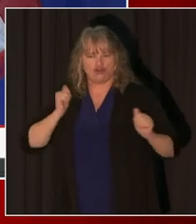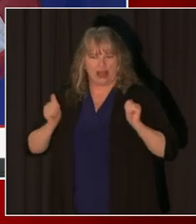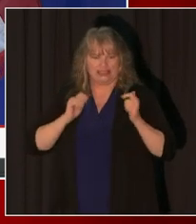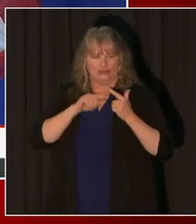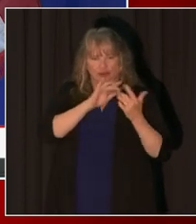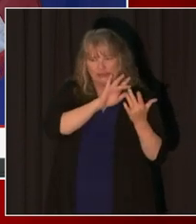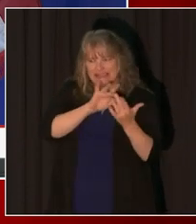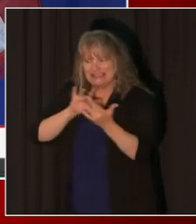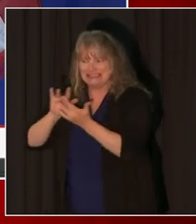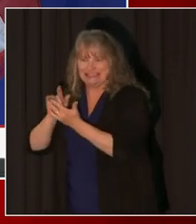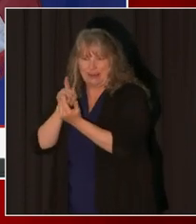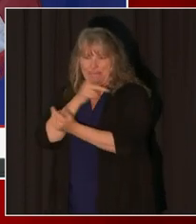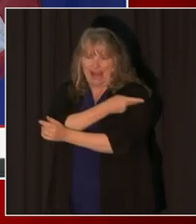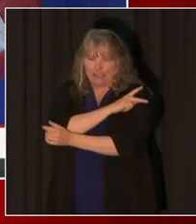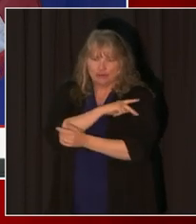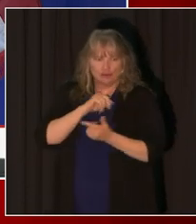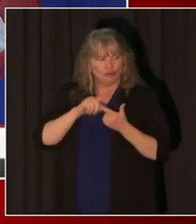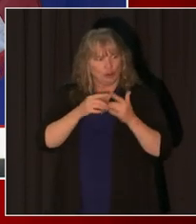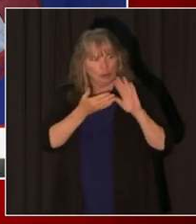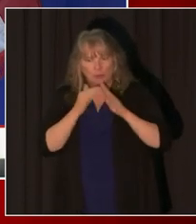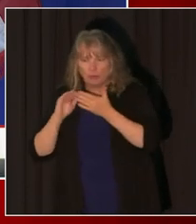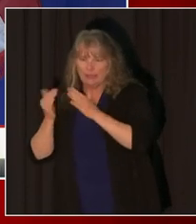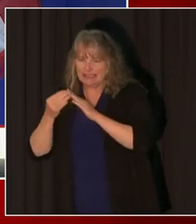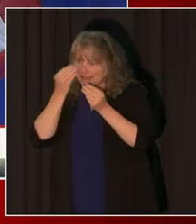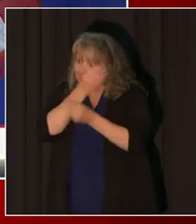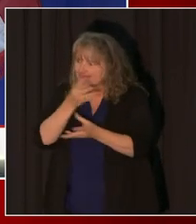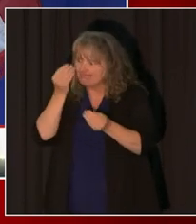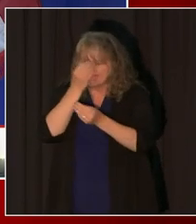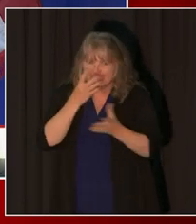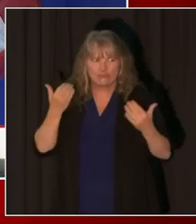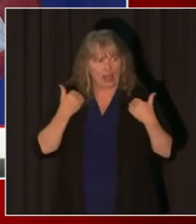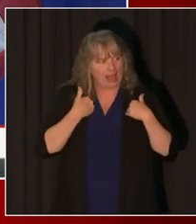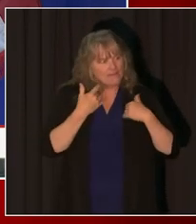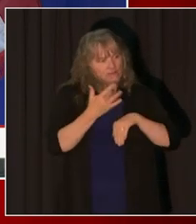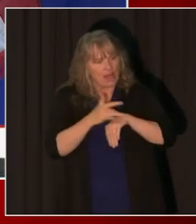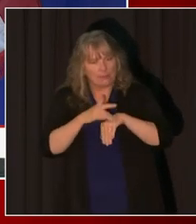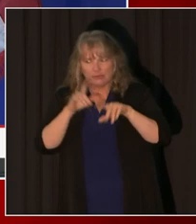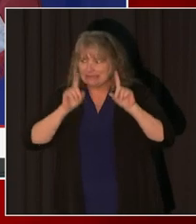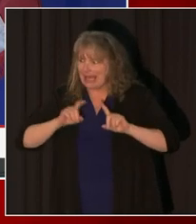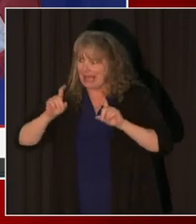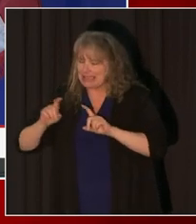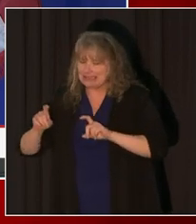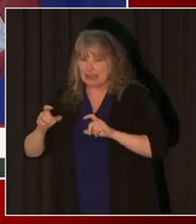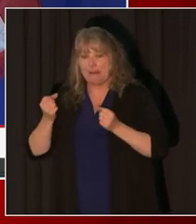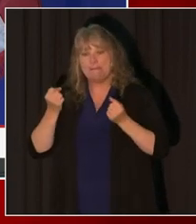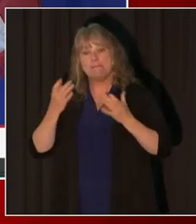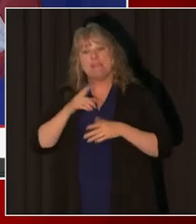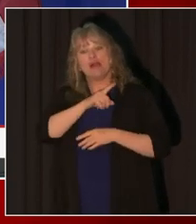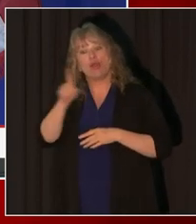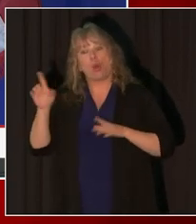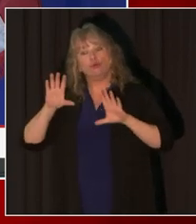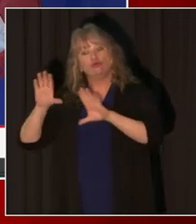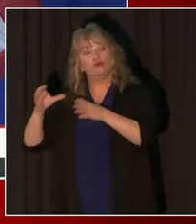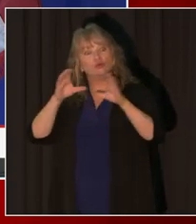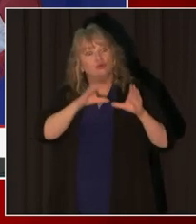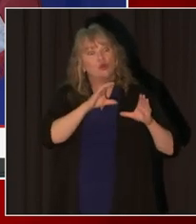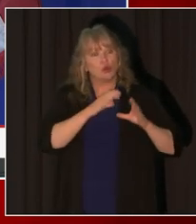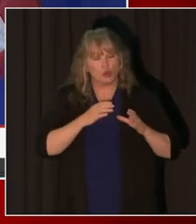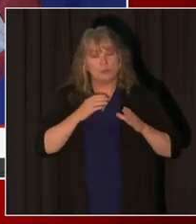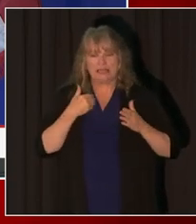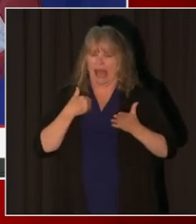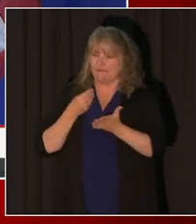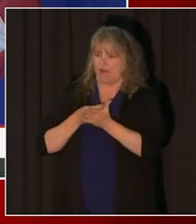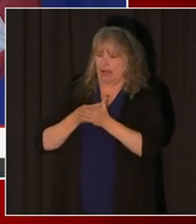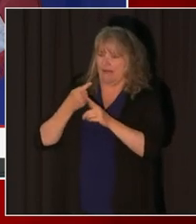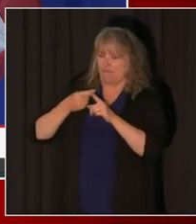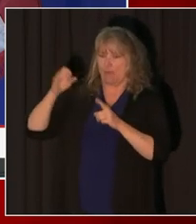their communities about the availability of testing. A lot of these groups, for example, have been funded federally to